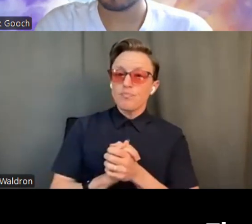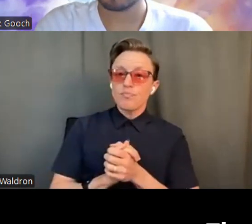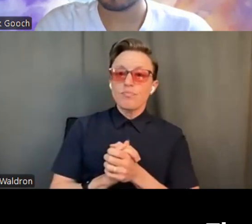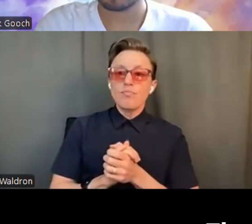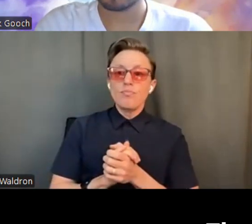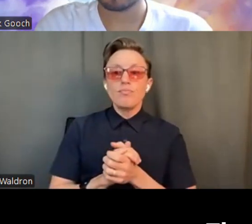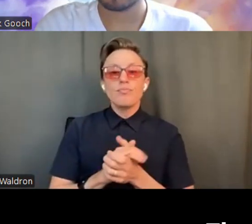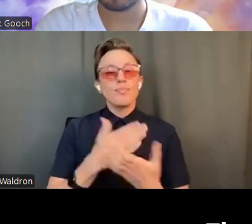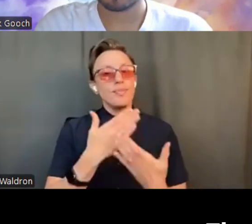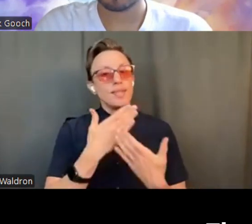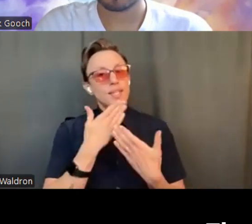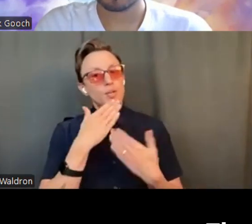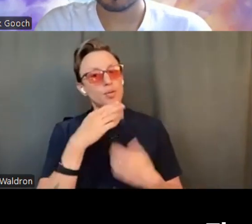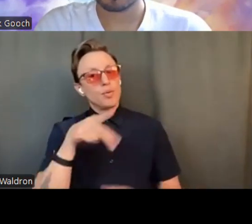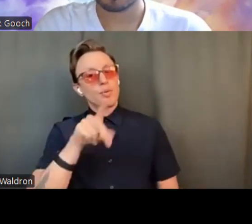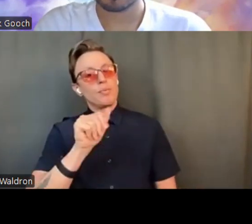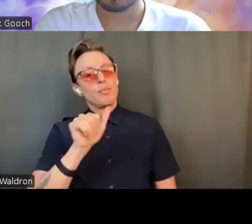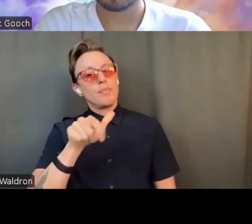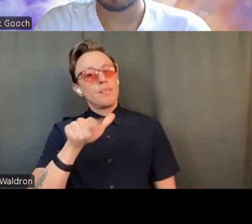Thank you for that, Paige.